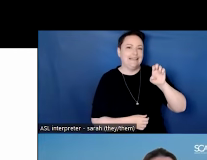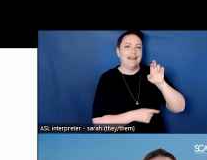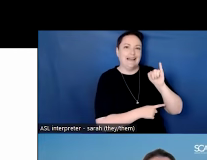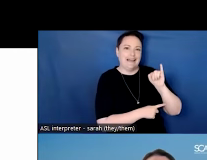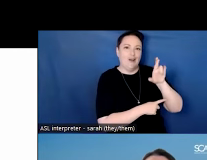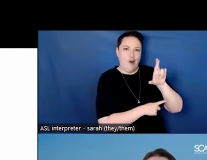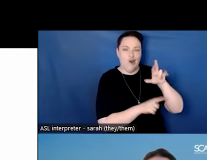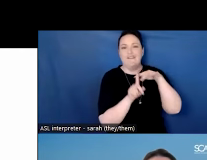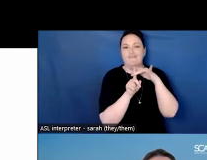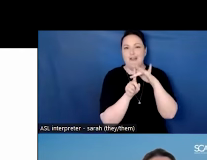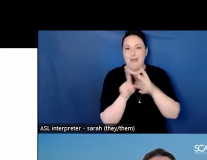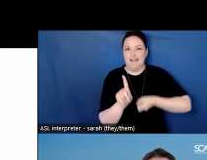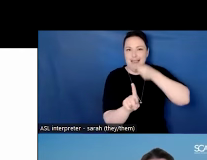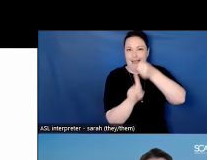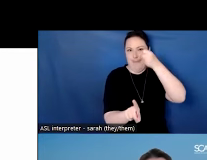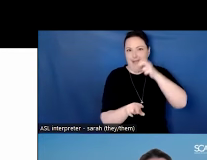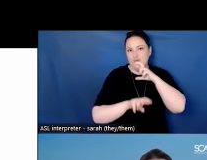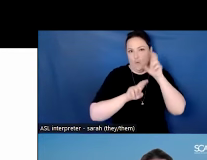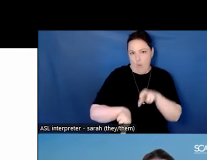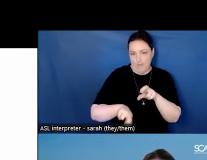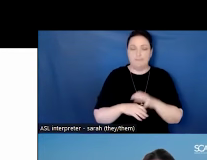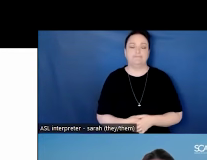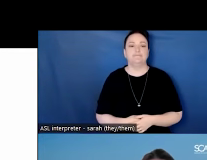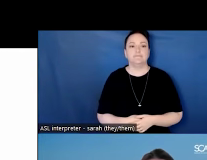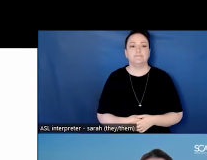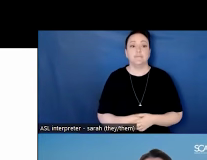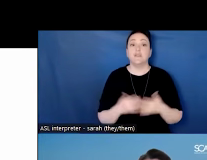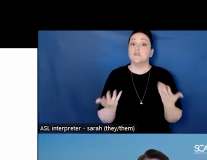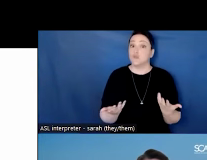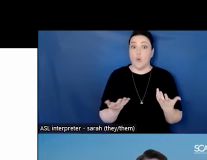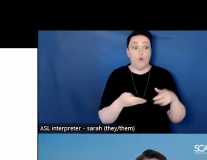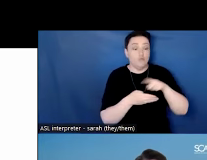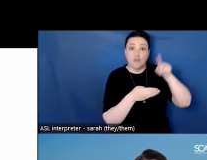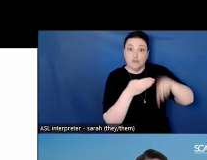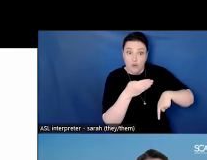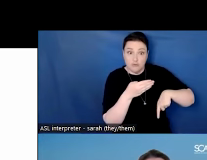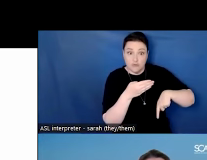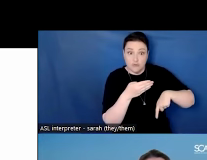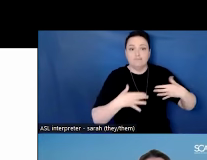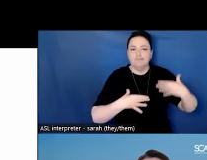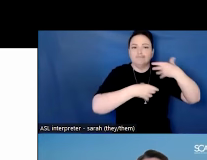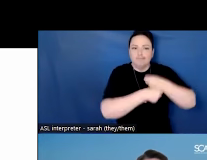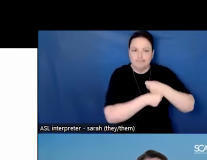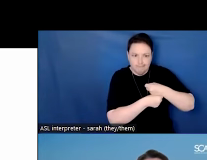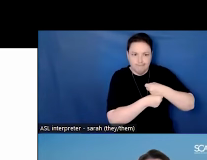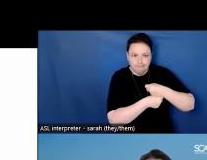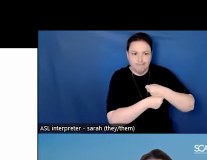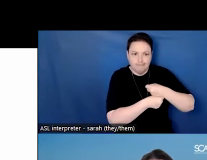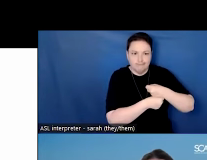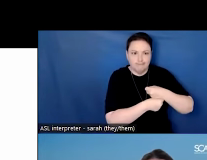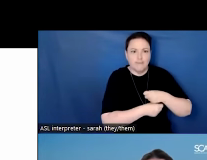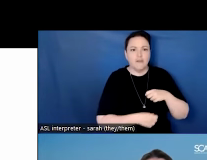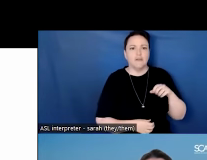Report. Under NEPA, we have findings of no significant impact. The shorthand is FONSI, and that's a NEPA